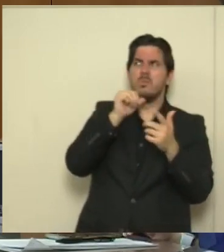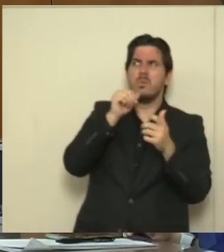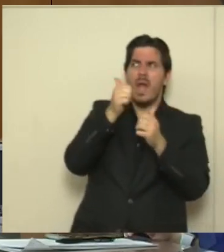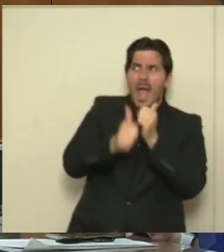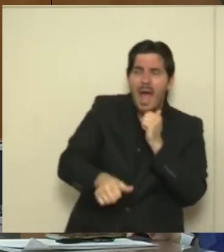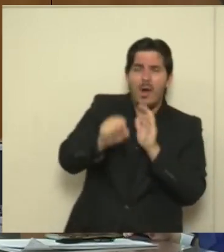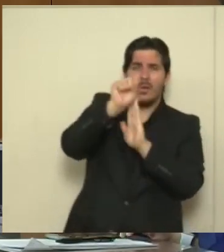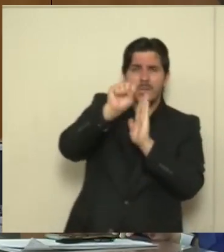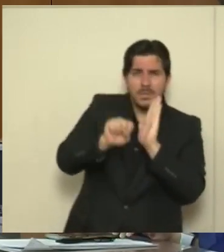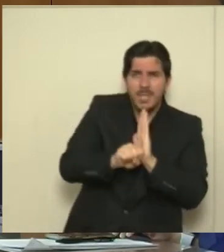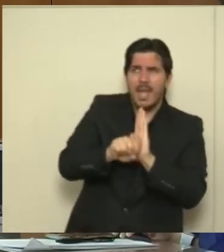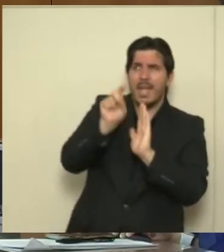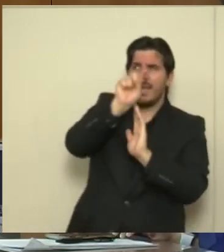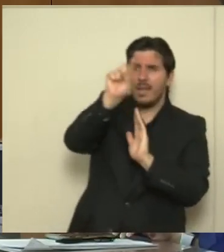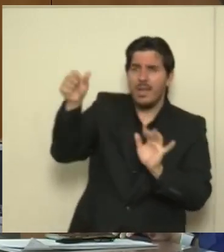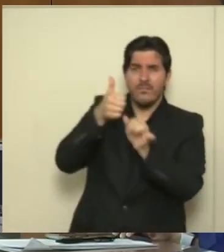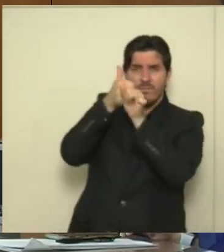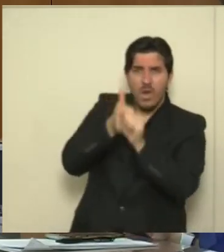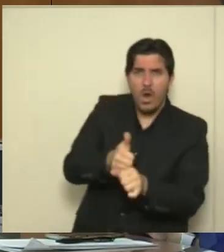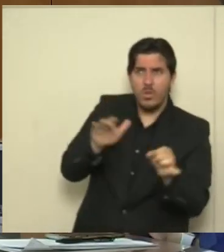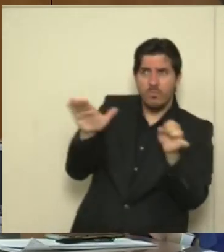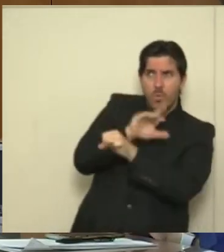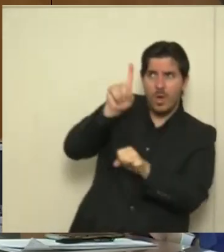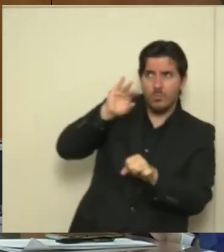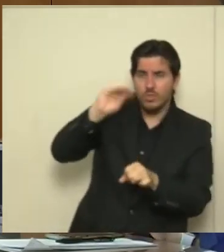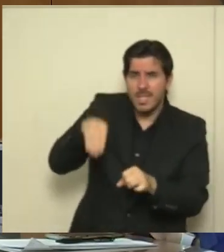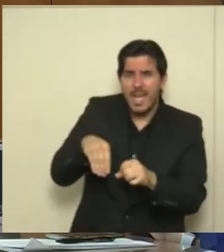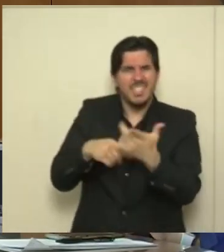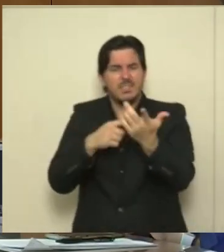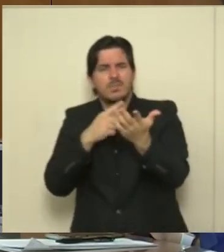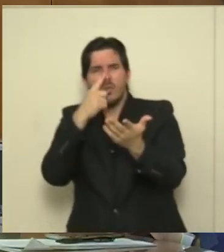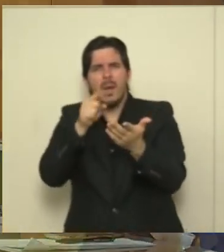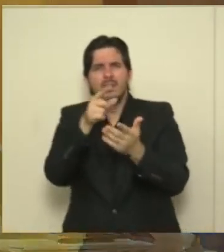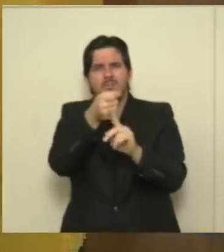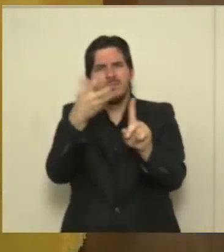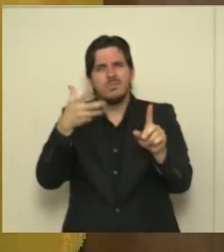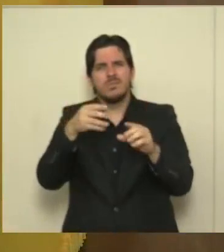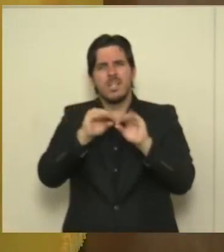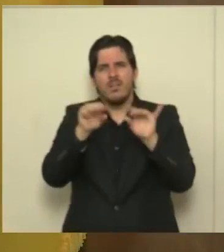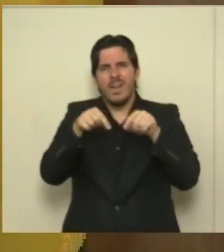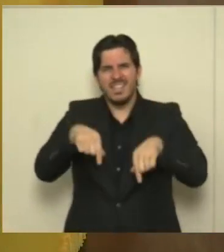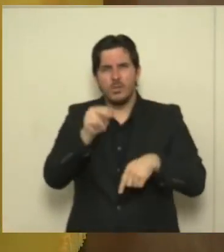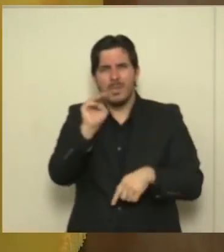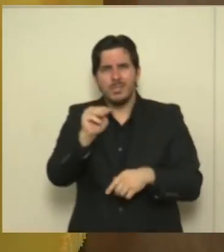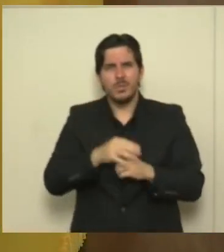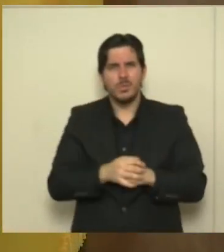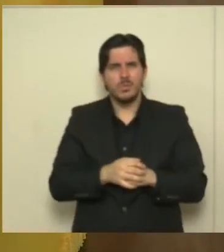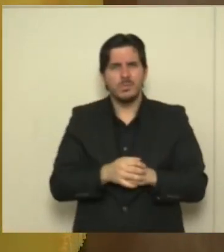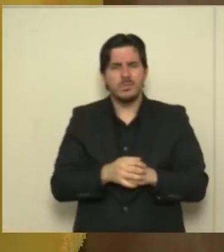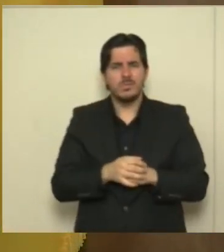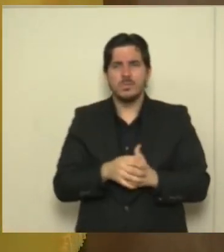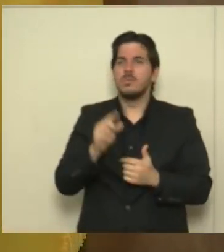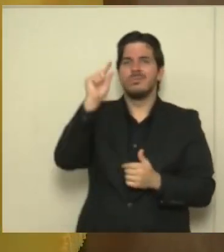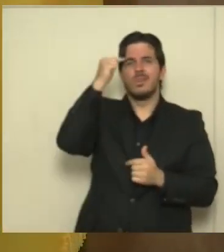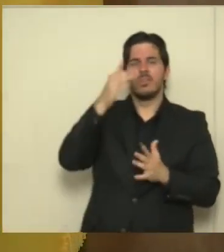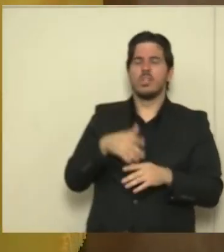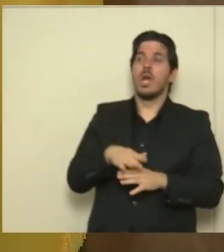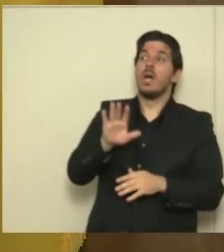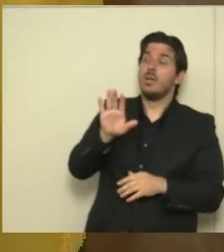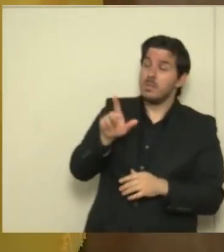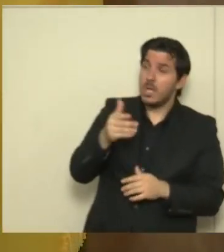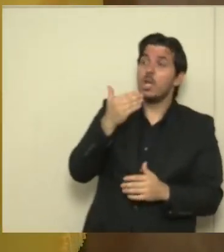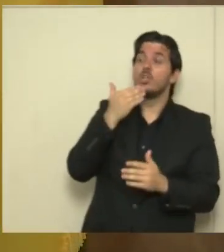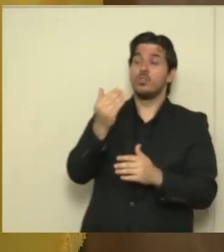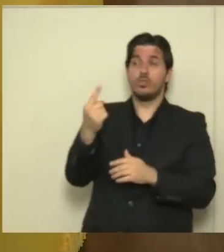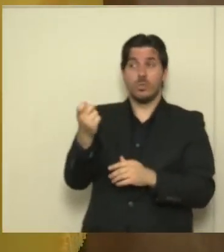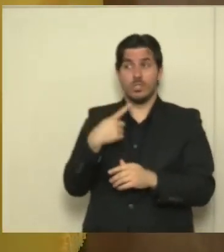any communication you've had on that issue. Thank you. Sure. You know, I don't have a lot of information directly on that point today, and we